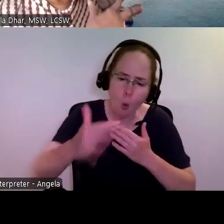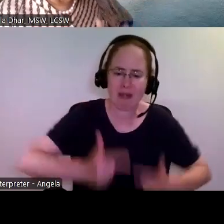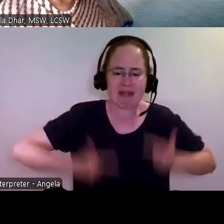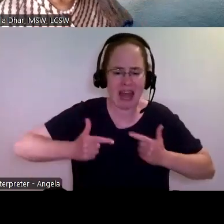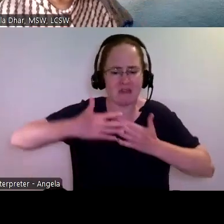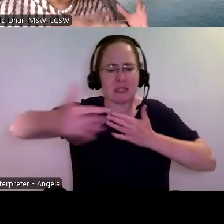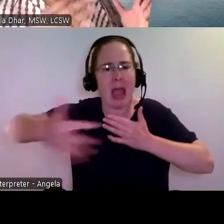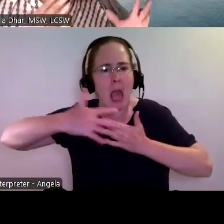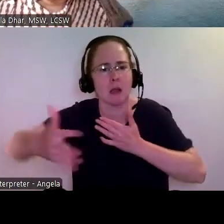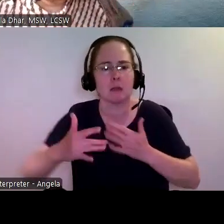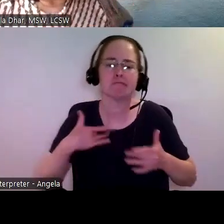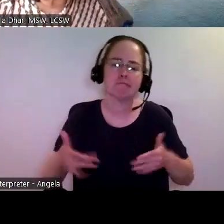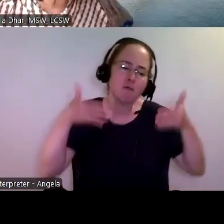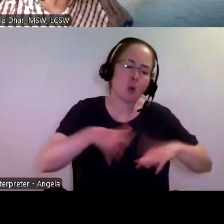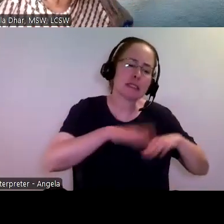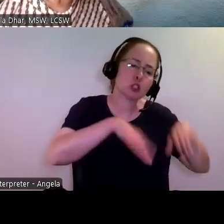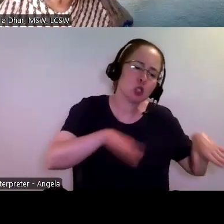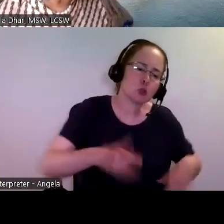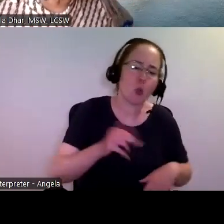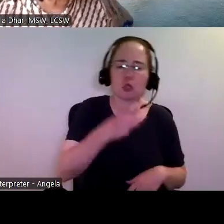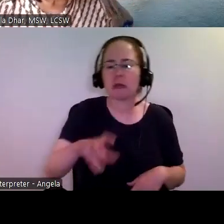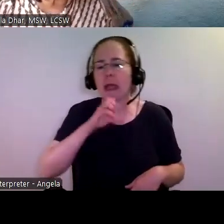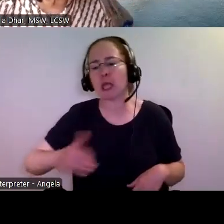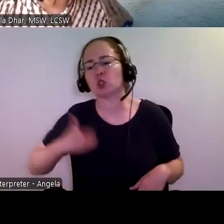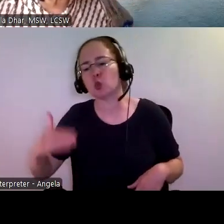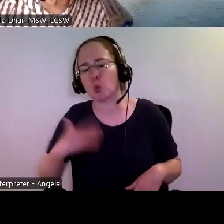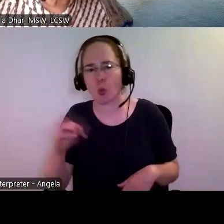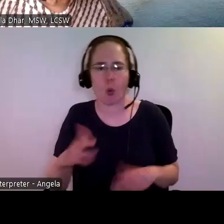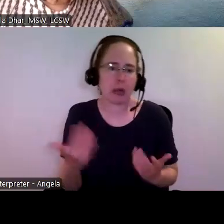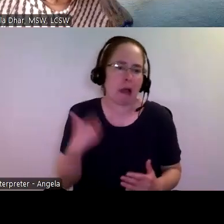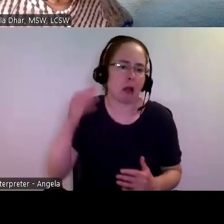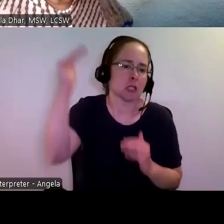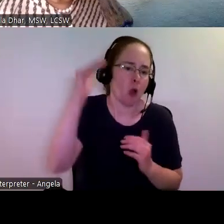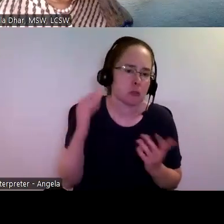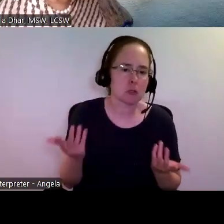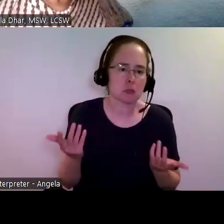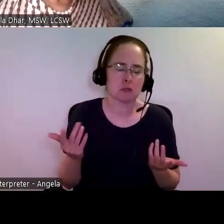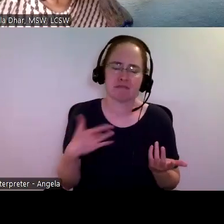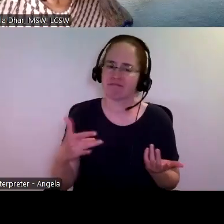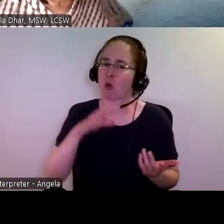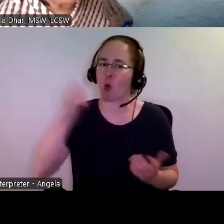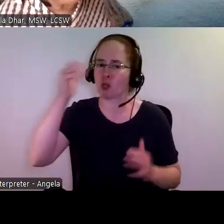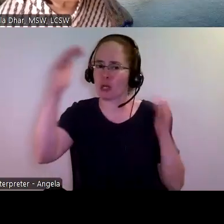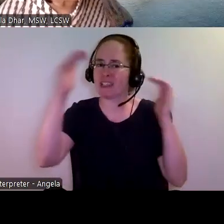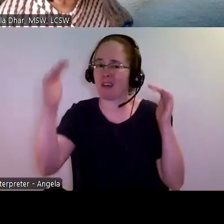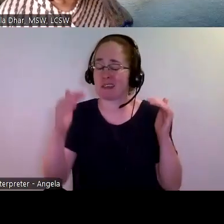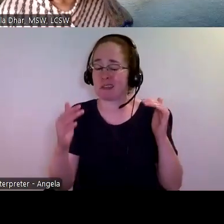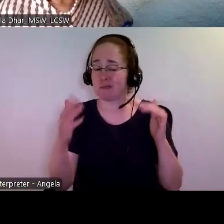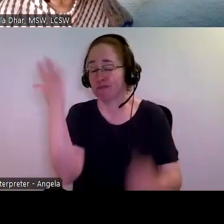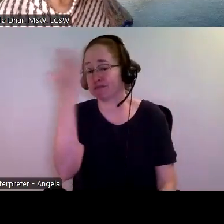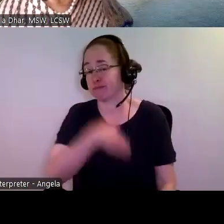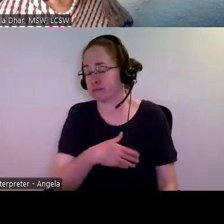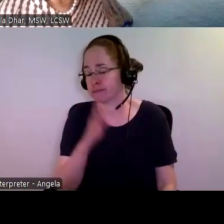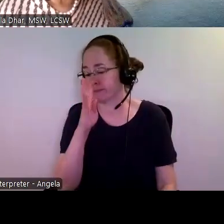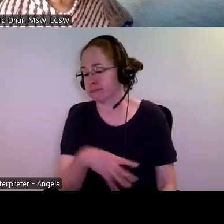focus on children or transitional age youth or even younger adults. And often older adults are kind of invisible or